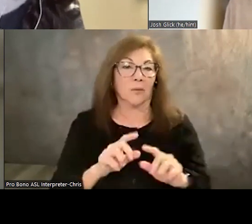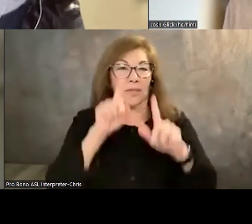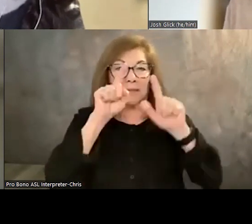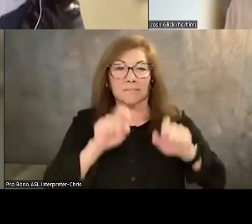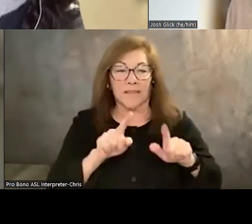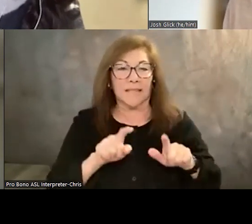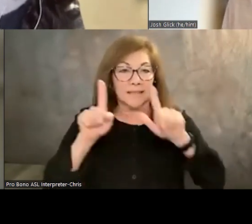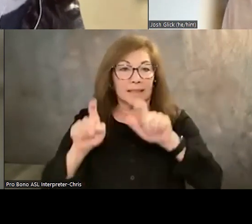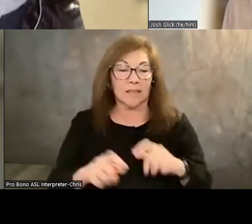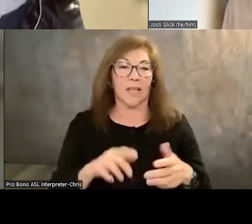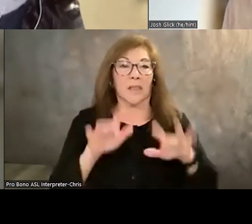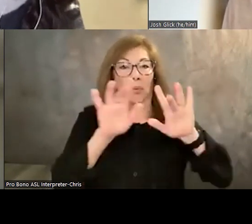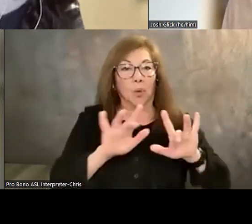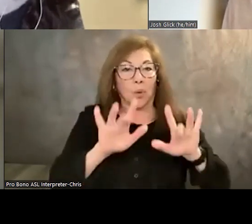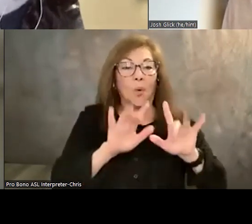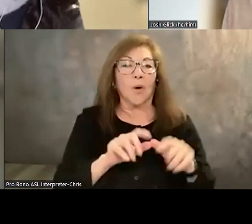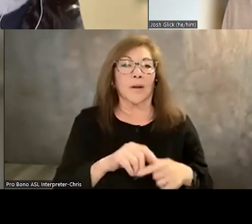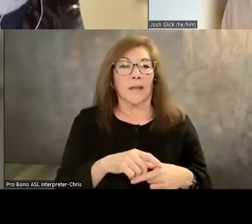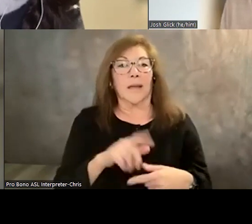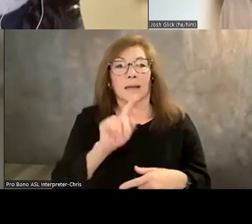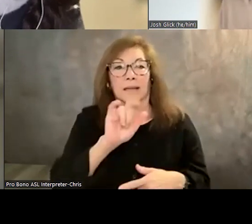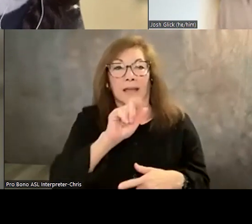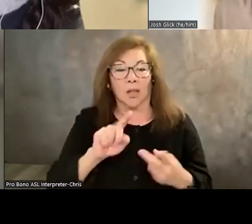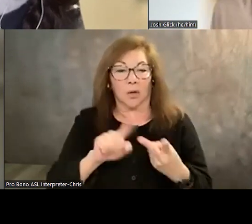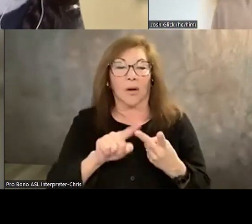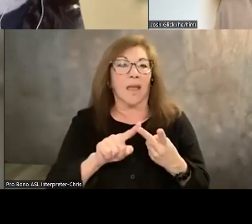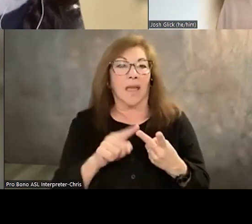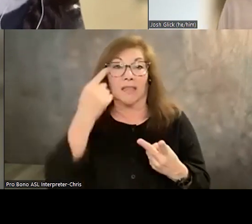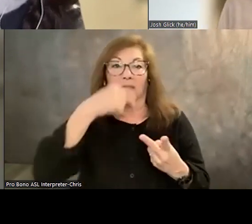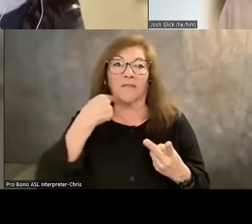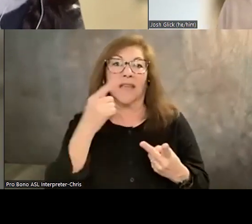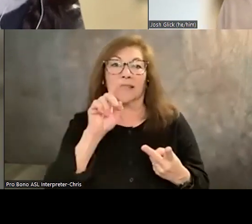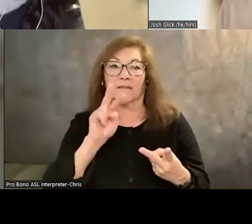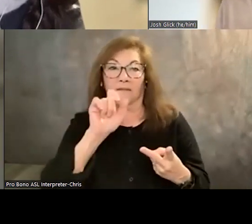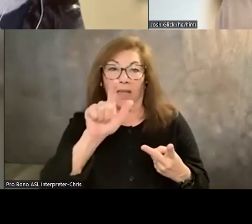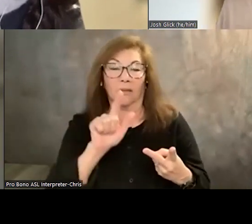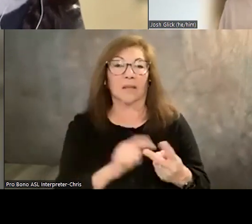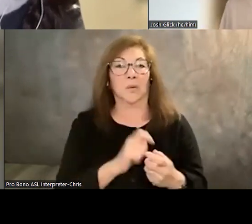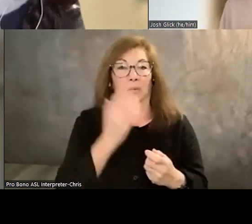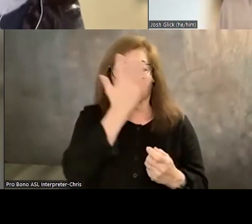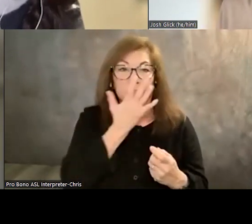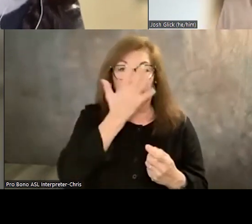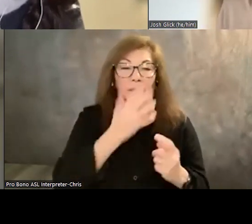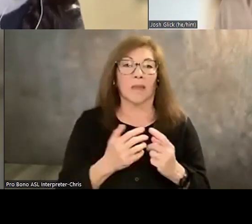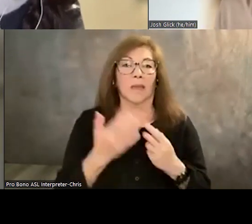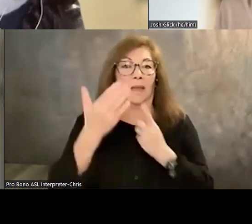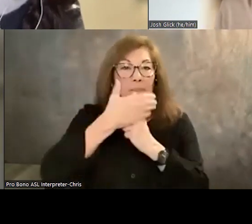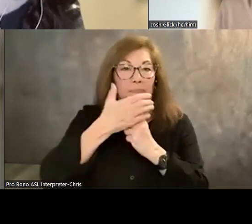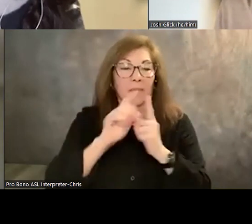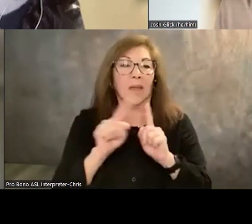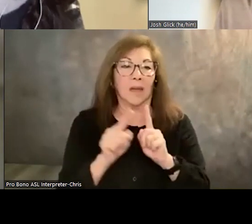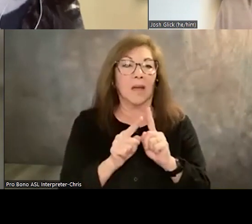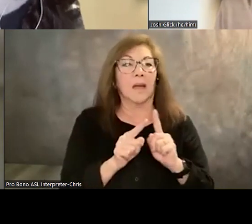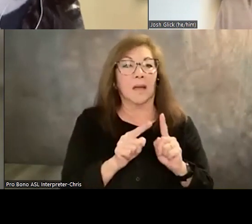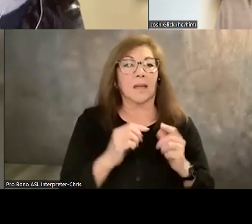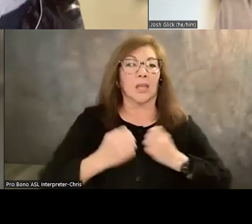to record both Taylor and the face veil in really specific lighting setups, emotional